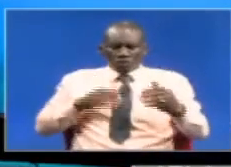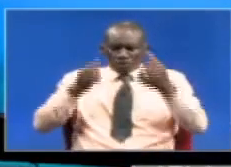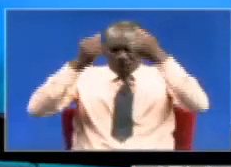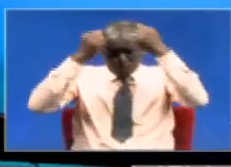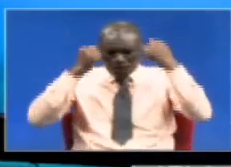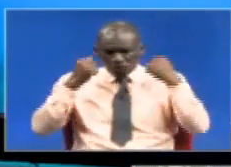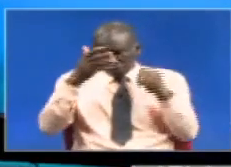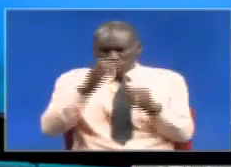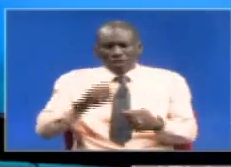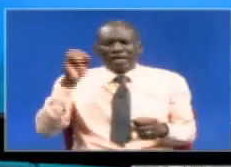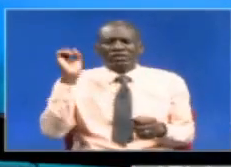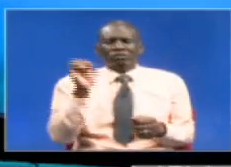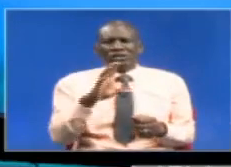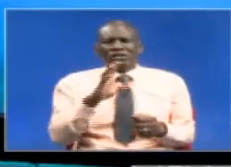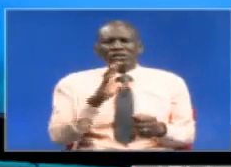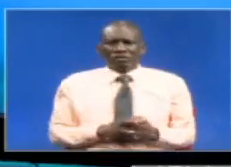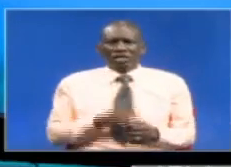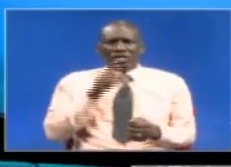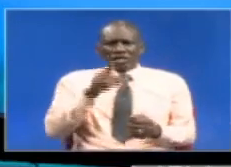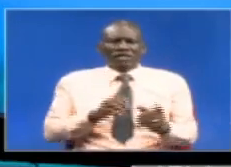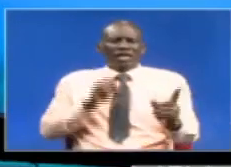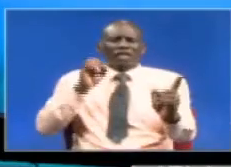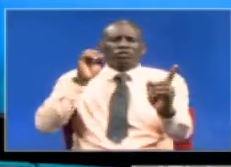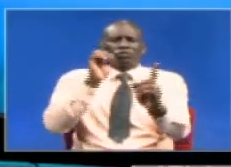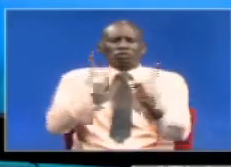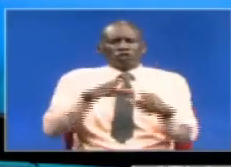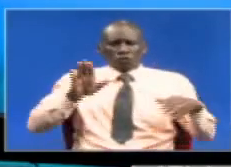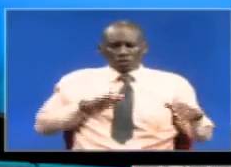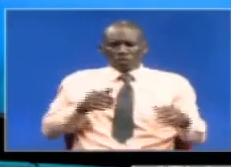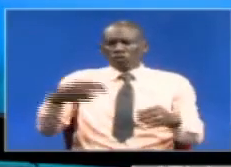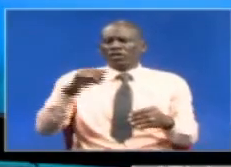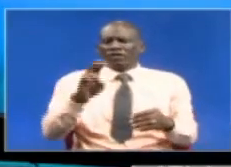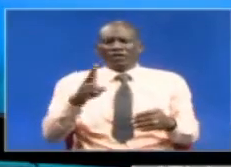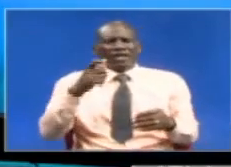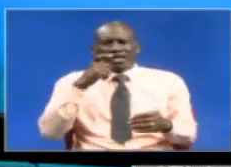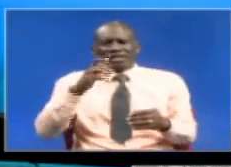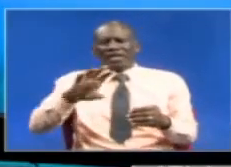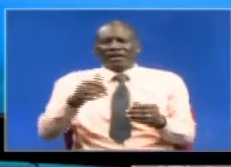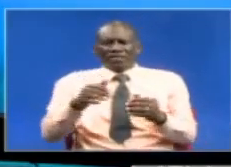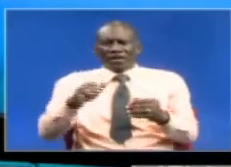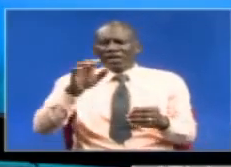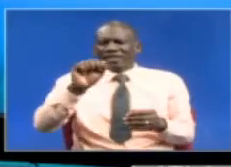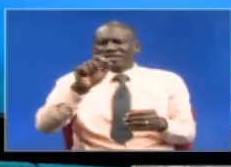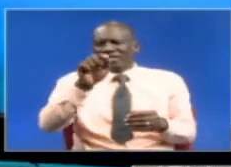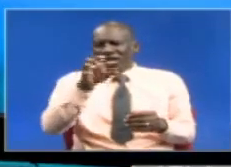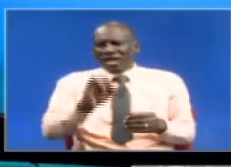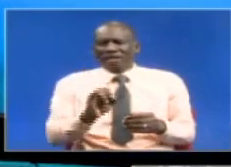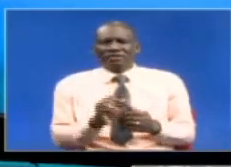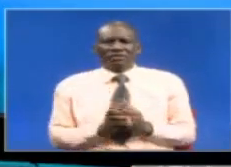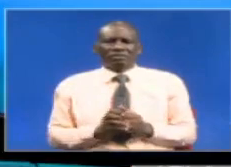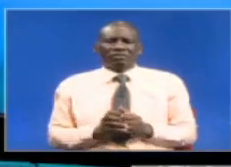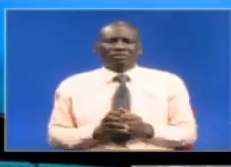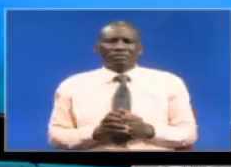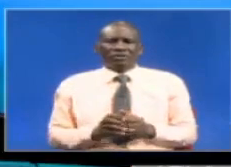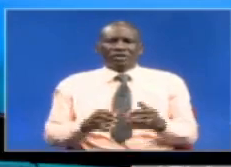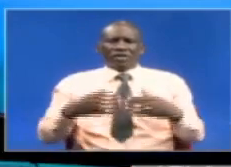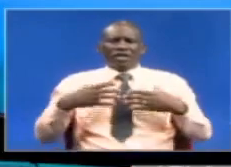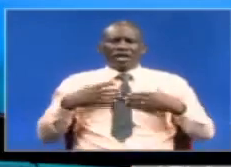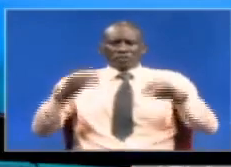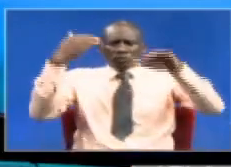high cost, thus exposing women to HIV and AIDS and other sexually transmitted infections. Health professionals